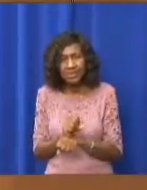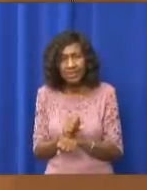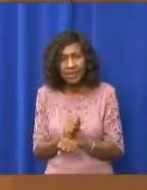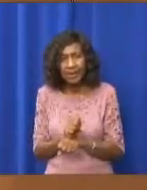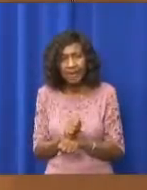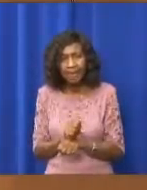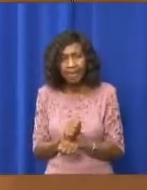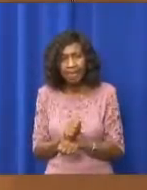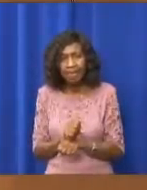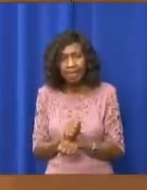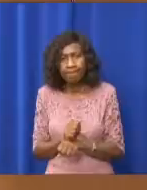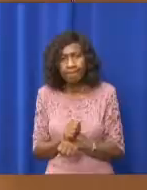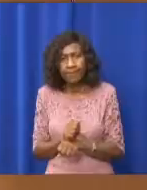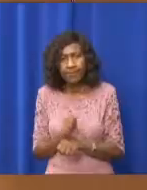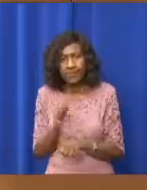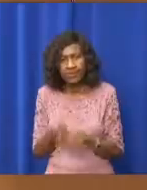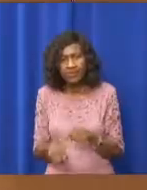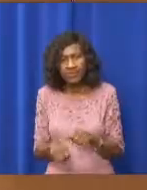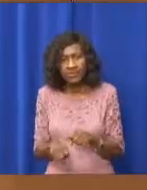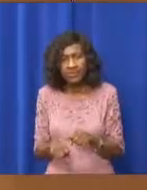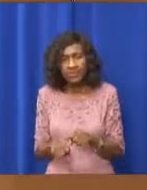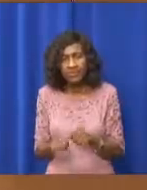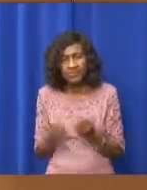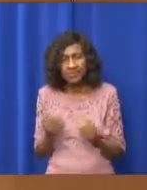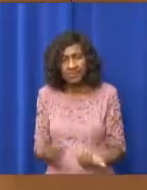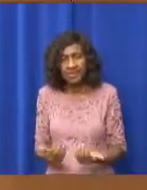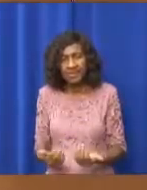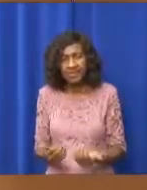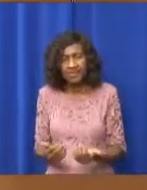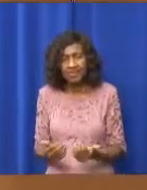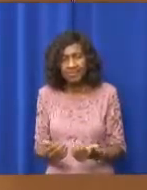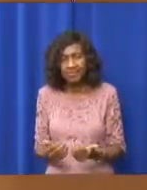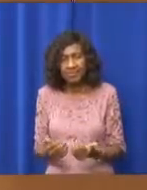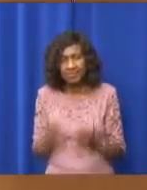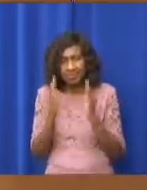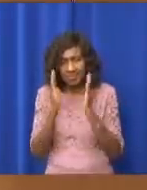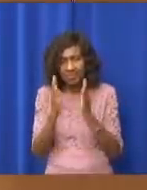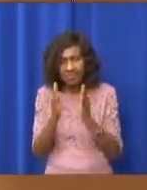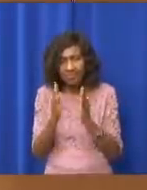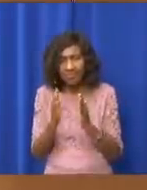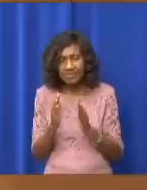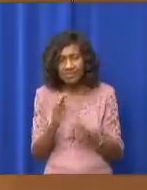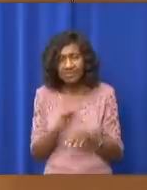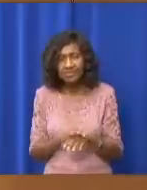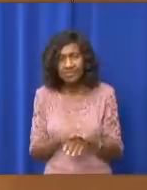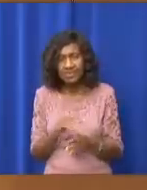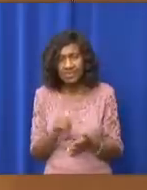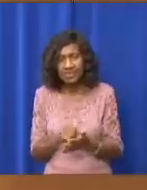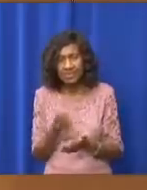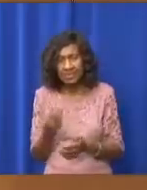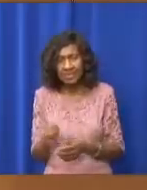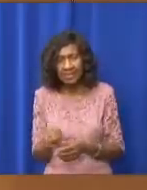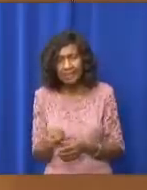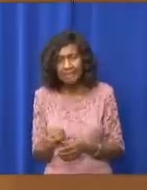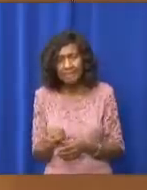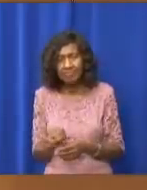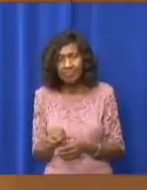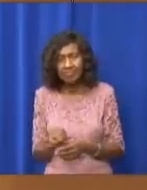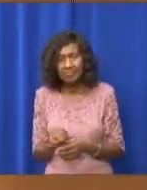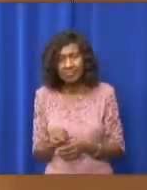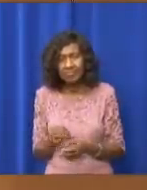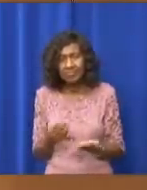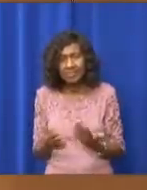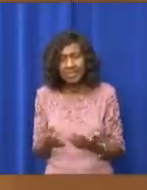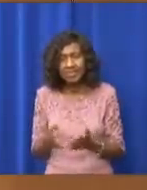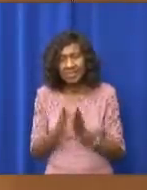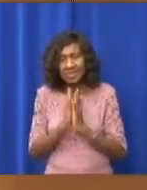time. So we're focusing on those now, and perhaps we will have to appeal to the competent authorities to do